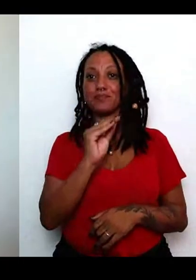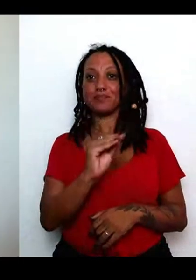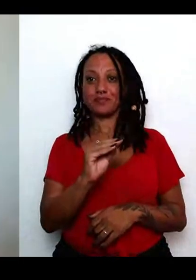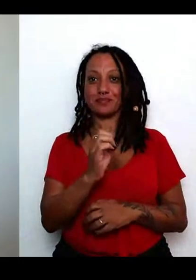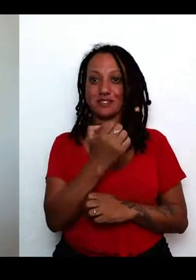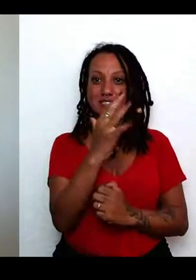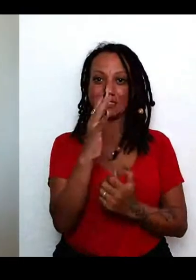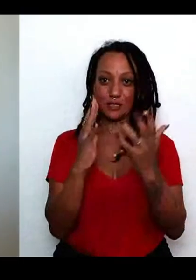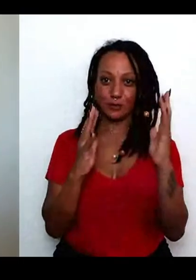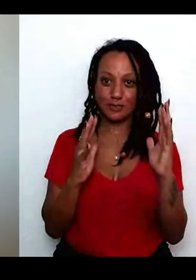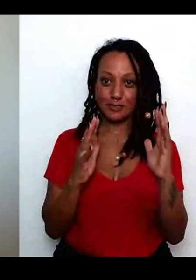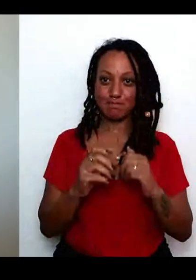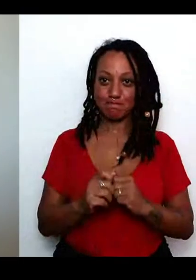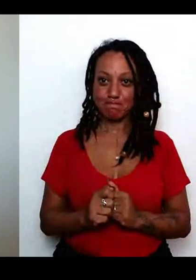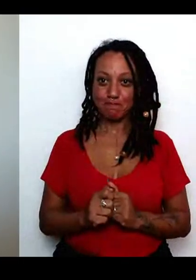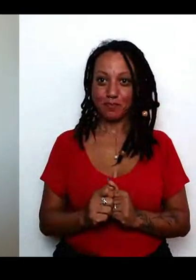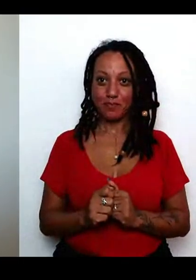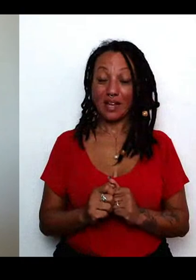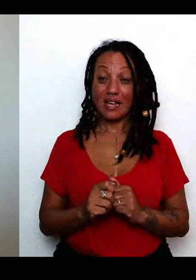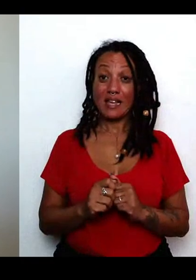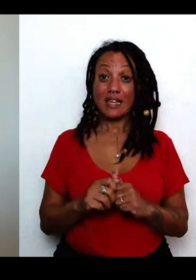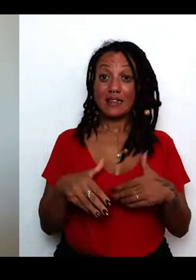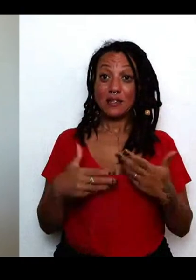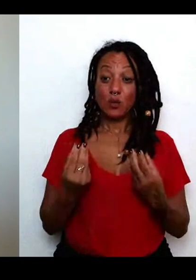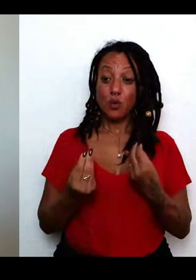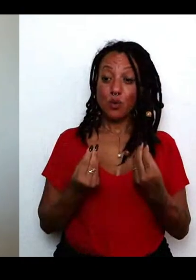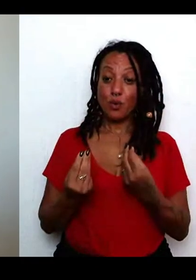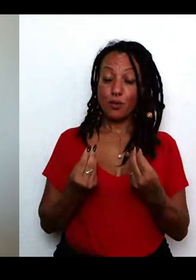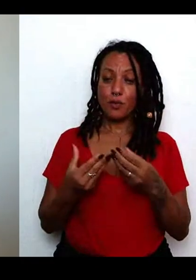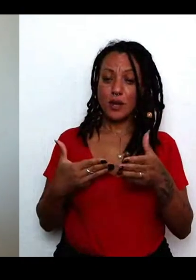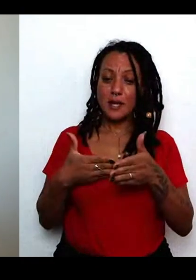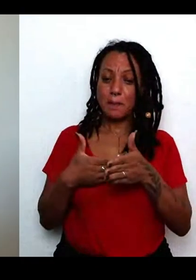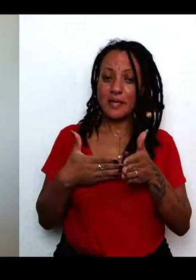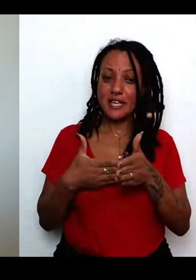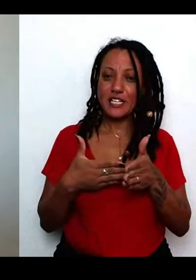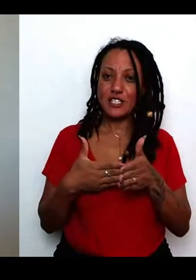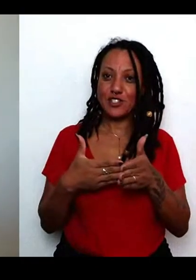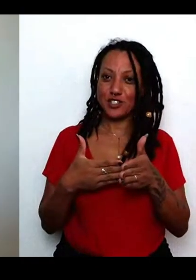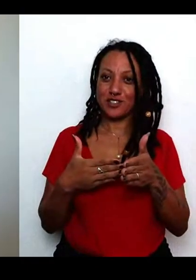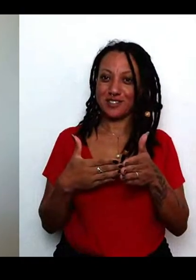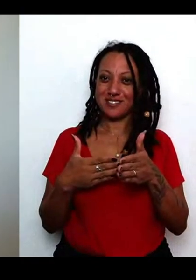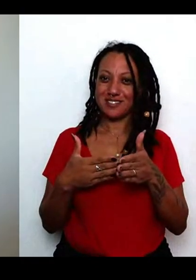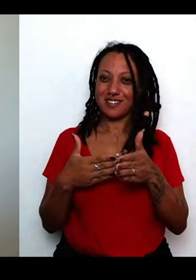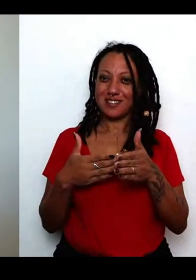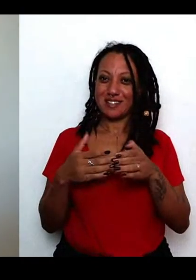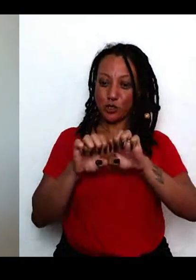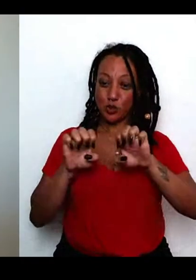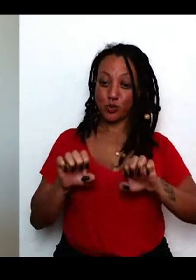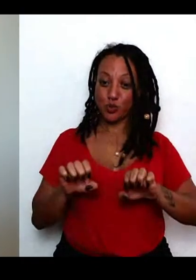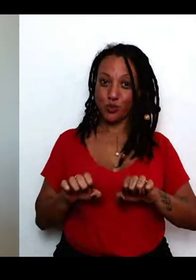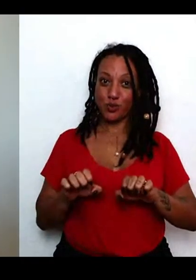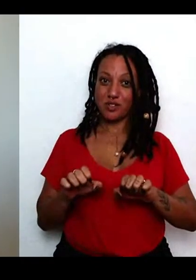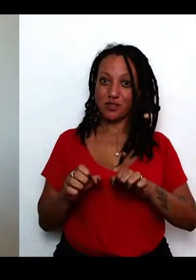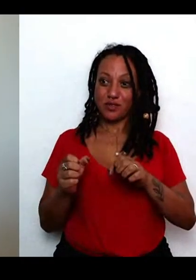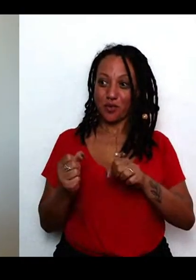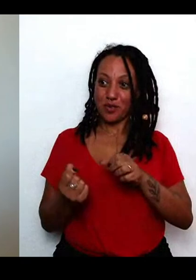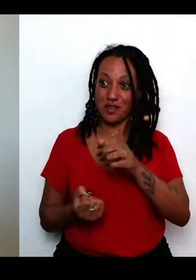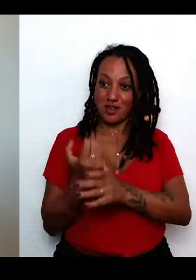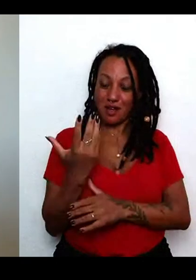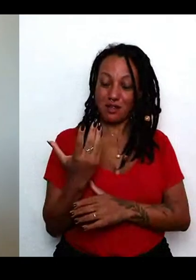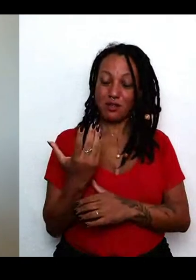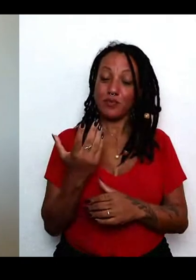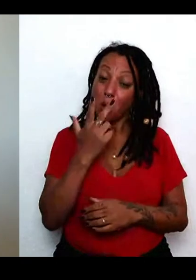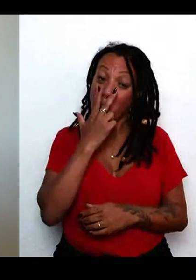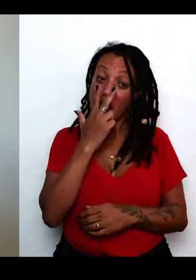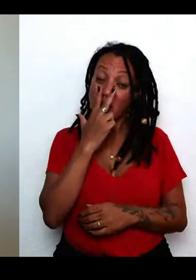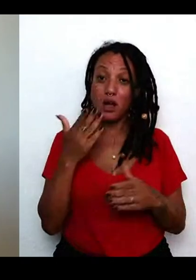Frameworks were created and how we might approach them differently can really help us go deeper into the structures and into the